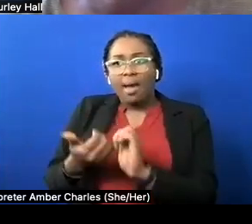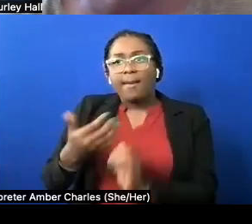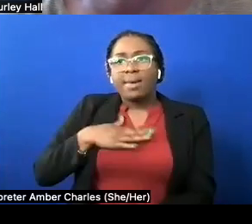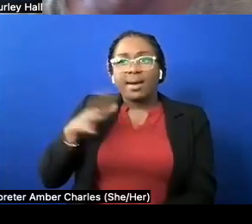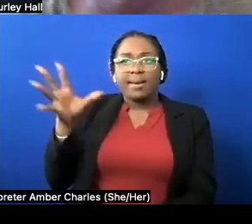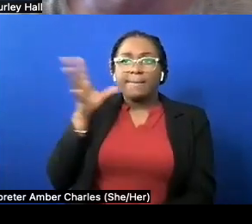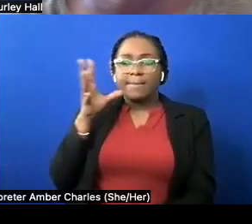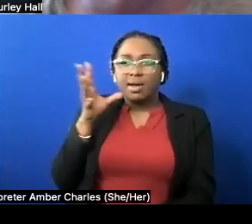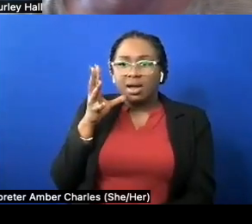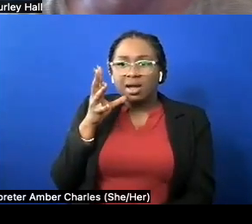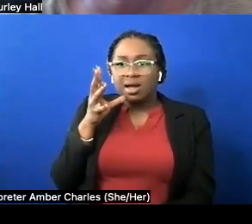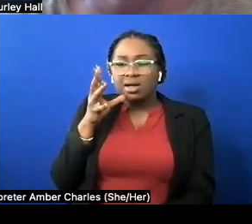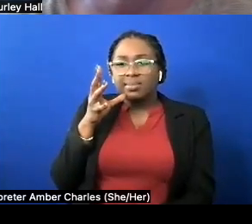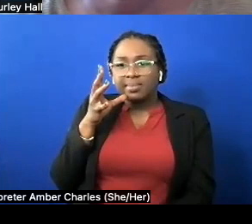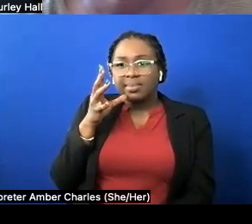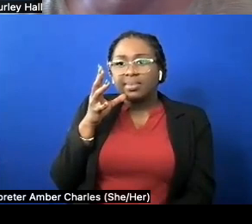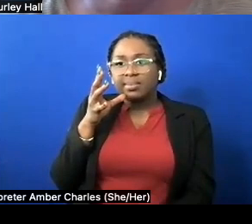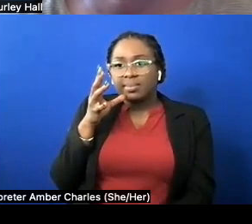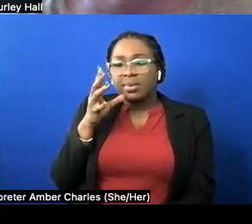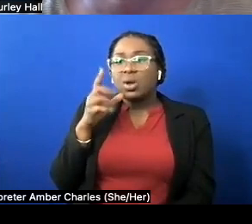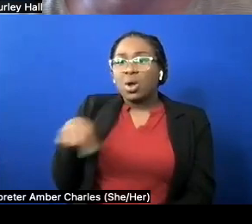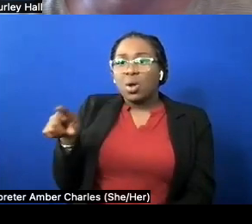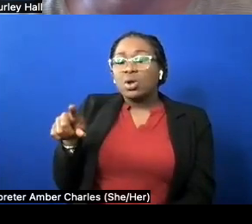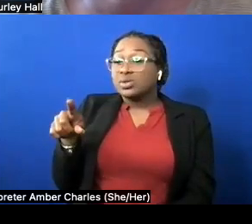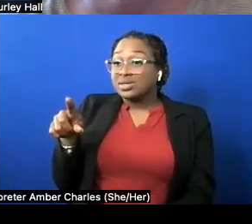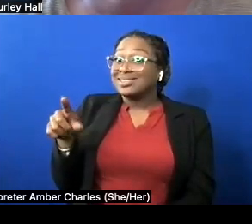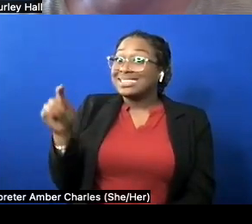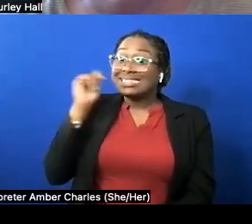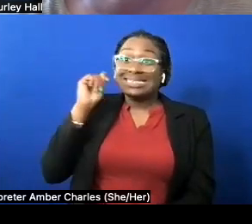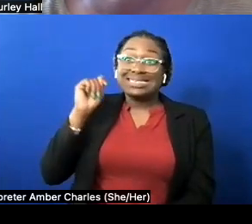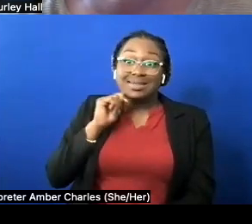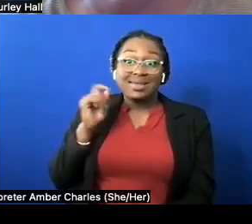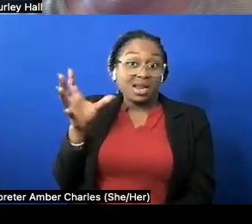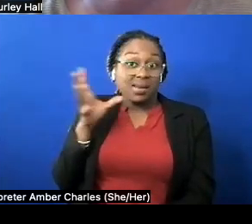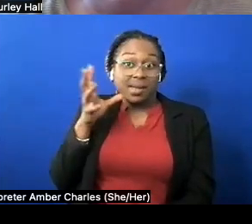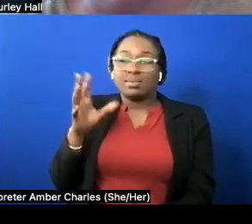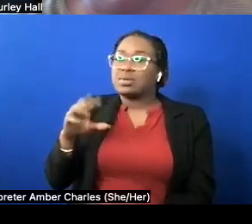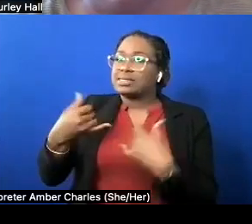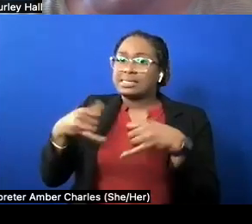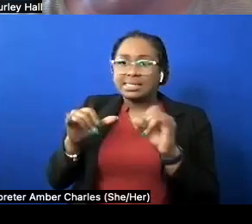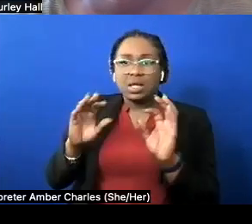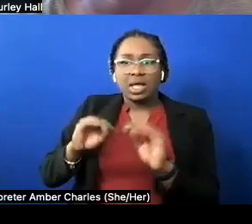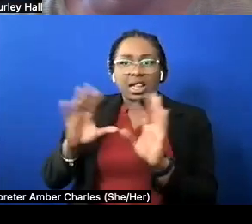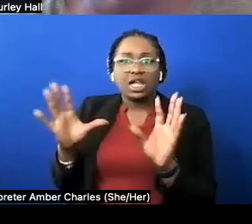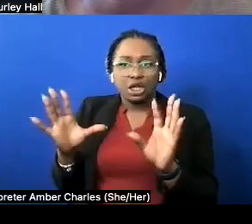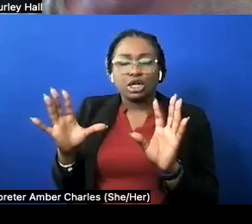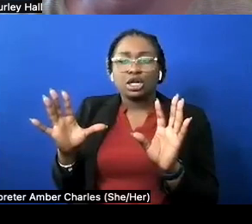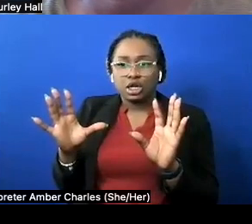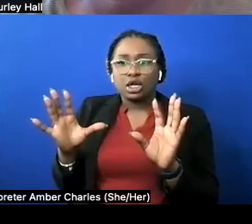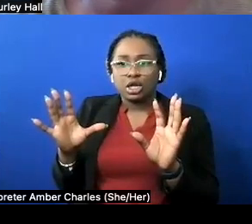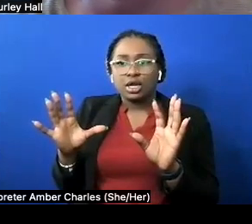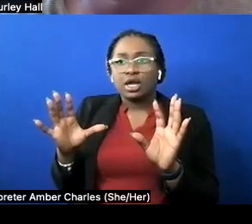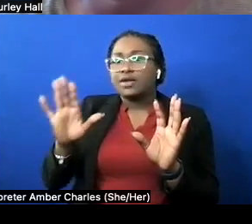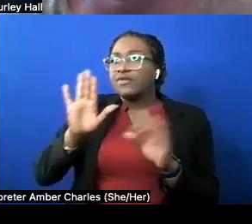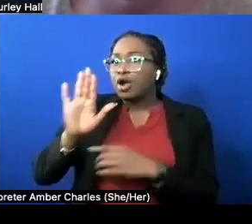and as much as she was a teenage mom, was very clear of her